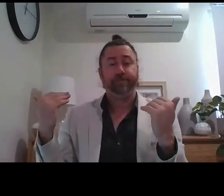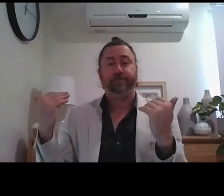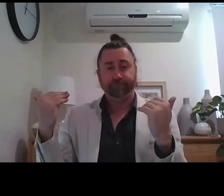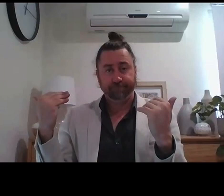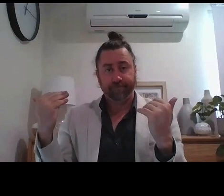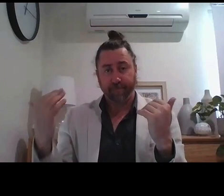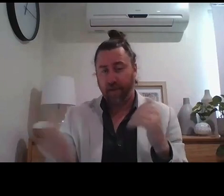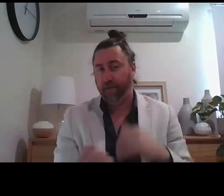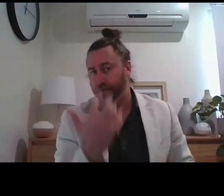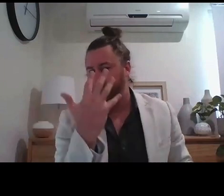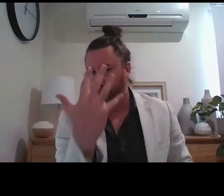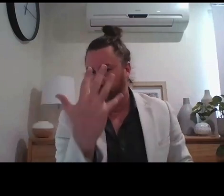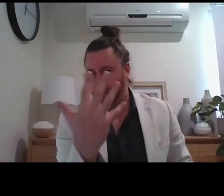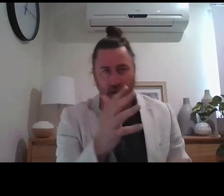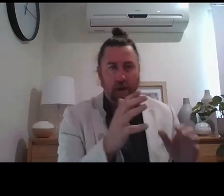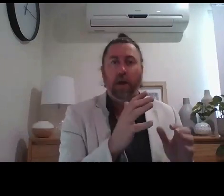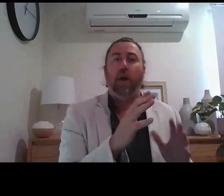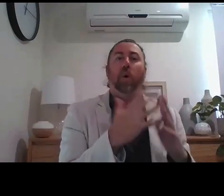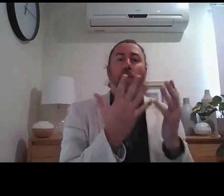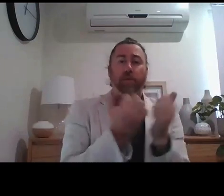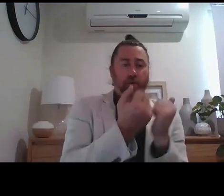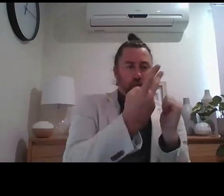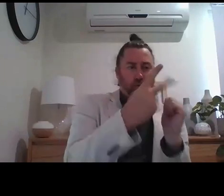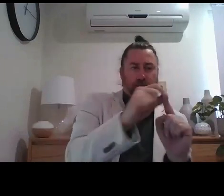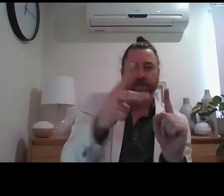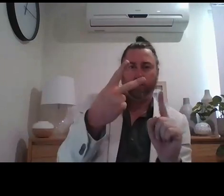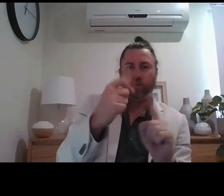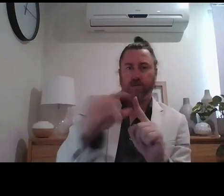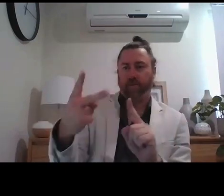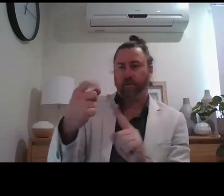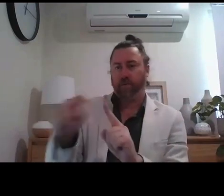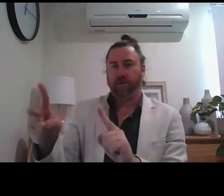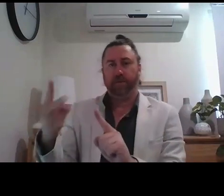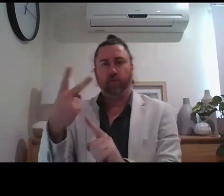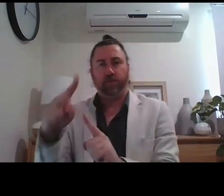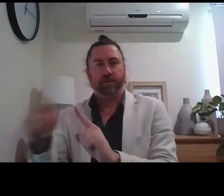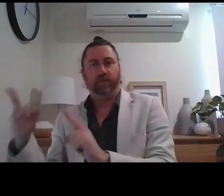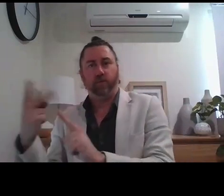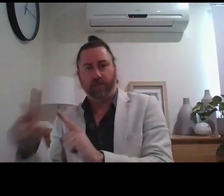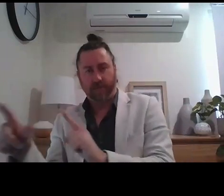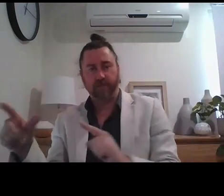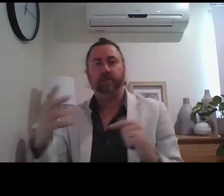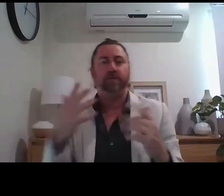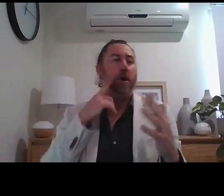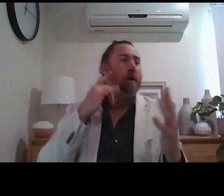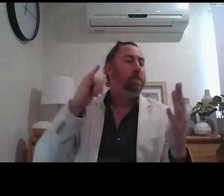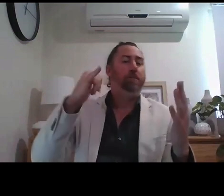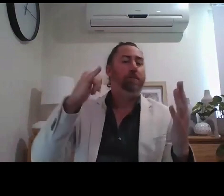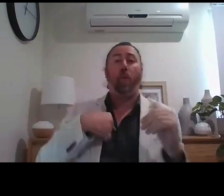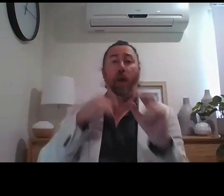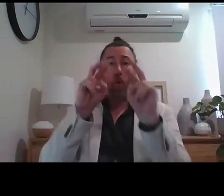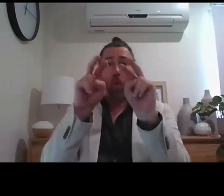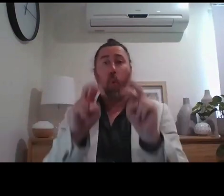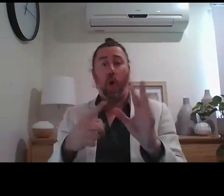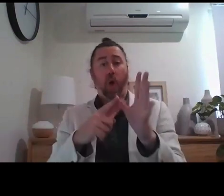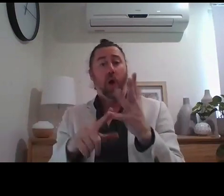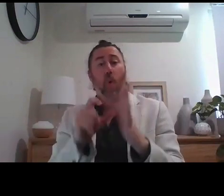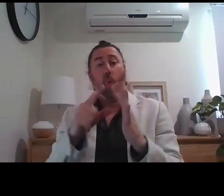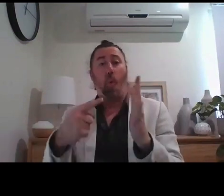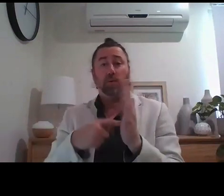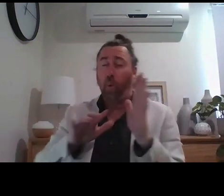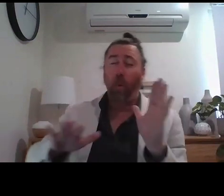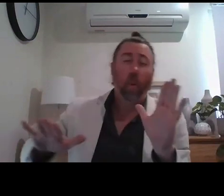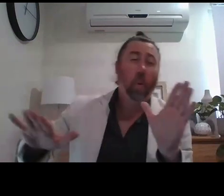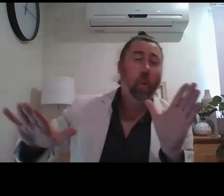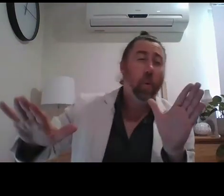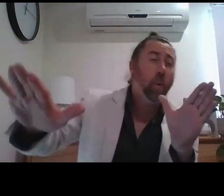5 equal groups of 20%. So if we order everyone in terms of performance, the